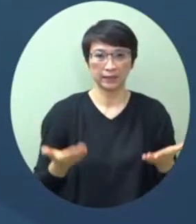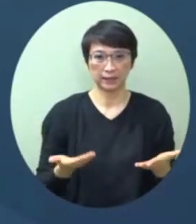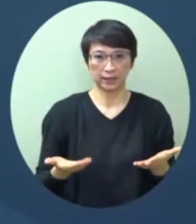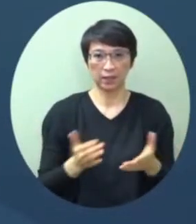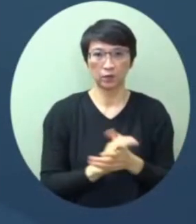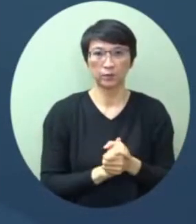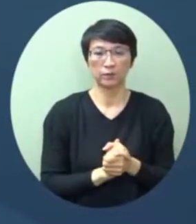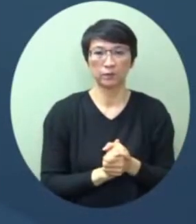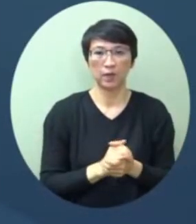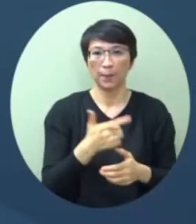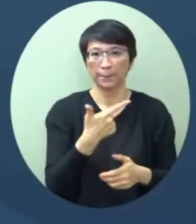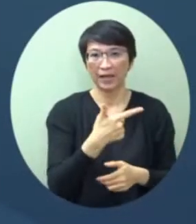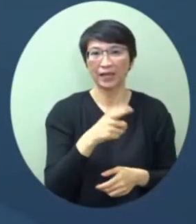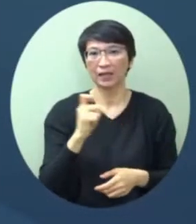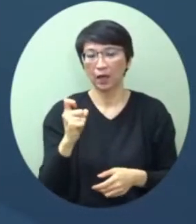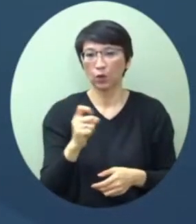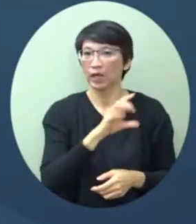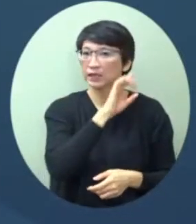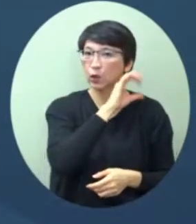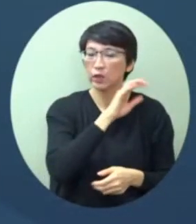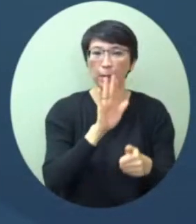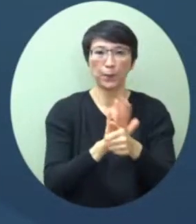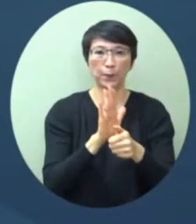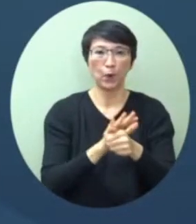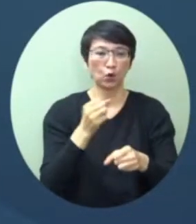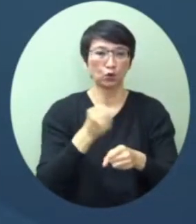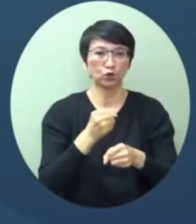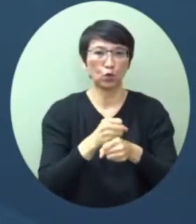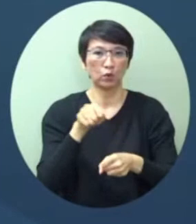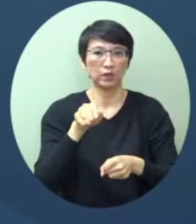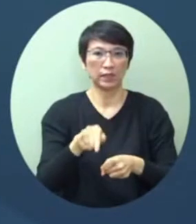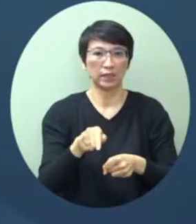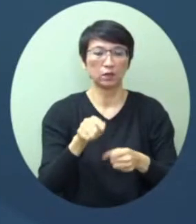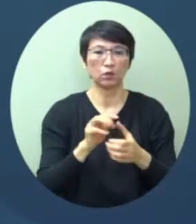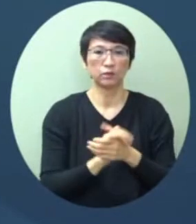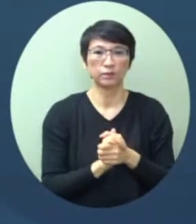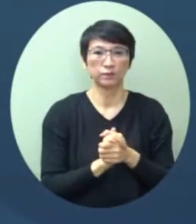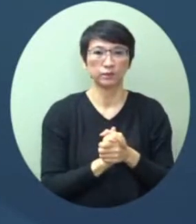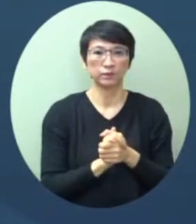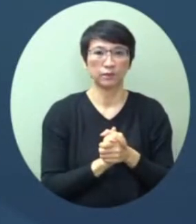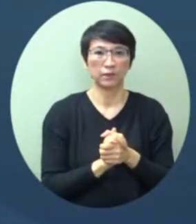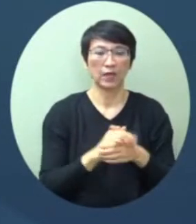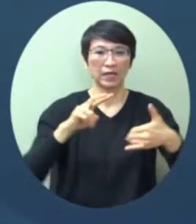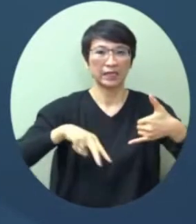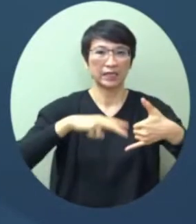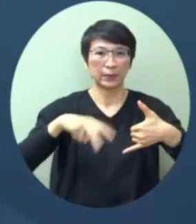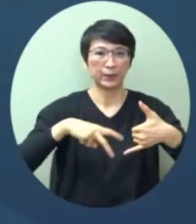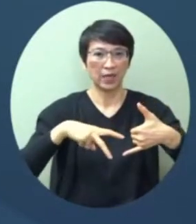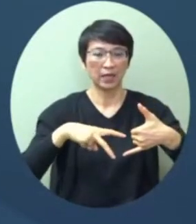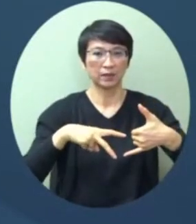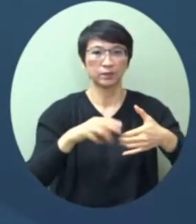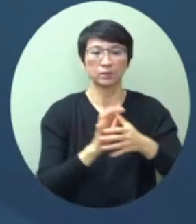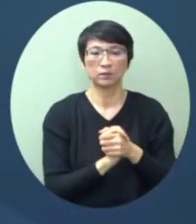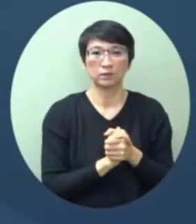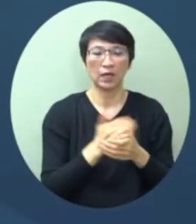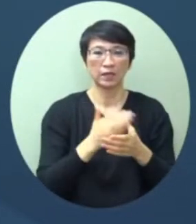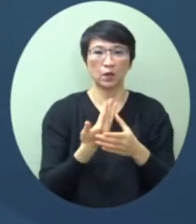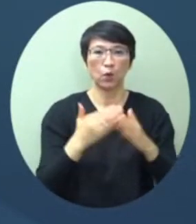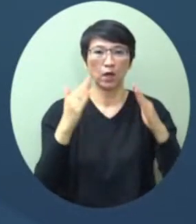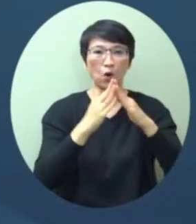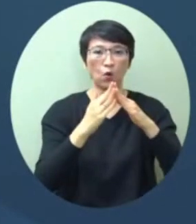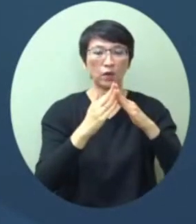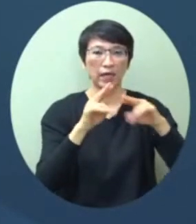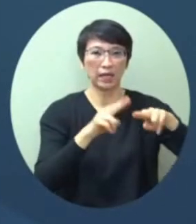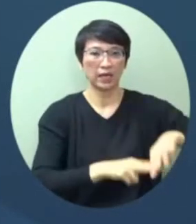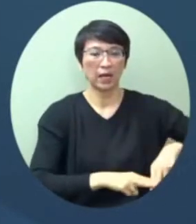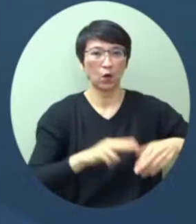of hotels for isolation purposes. We have 8 to 9 hotels being used for